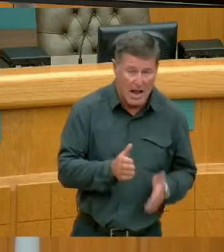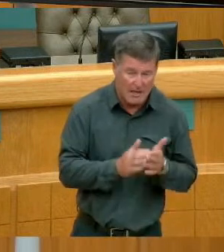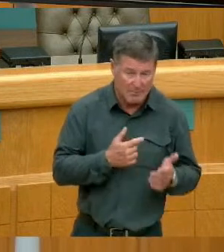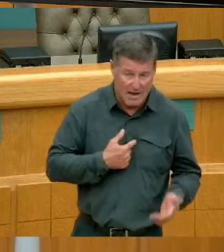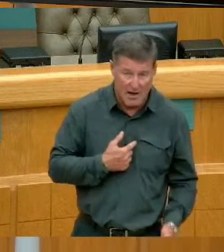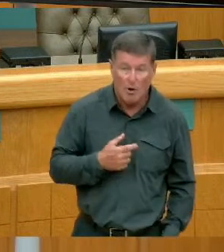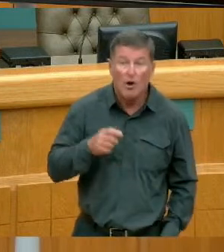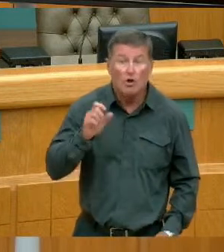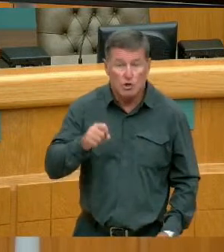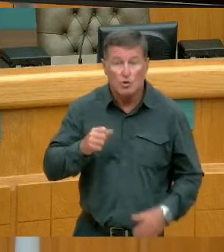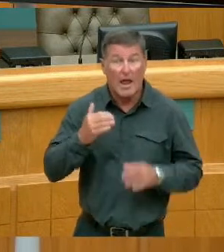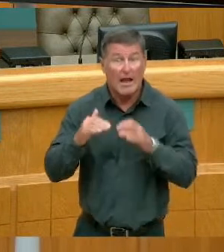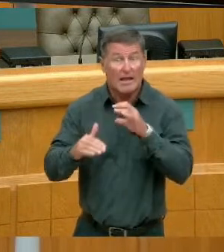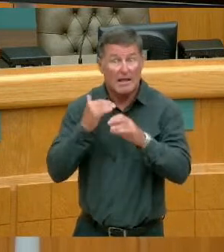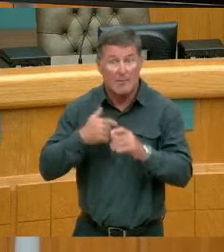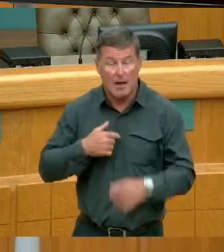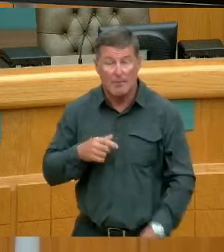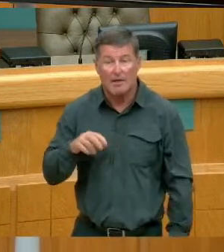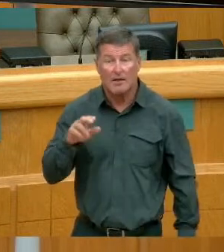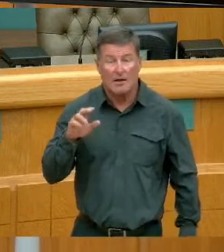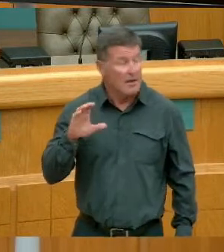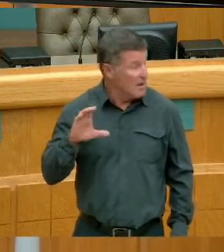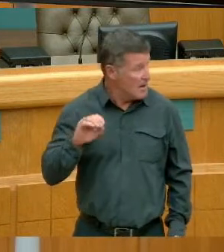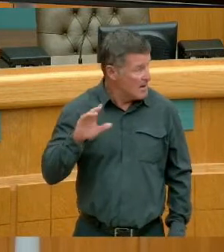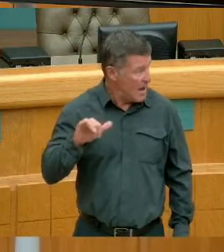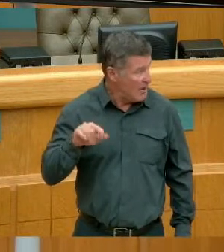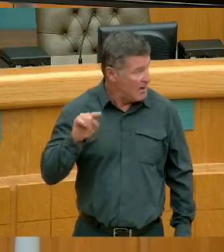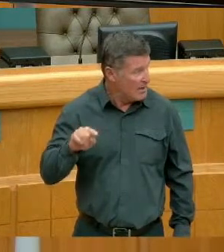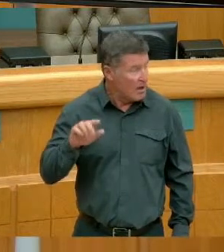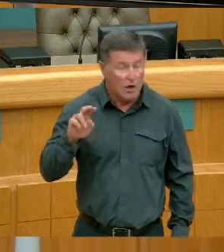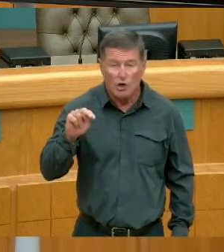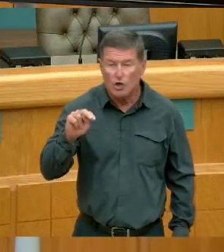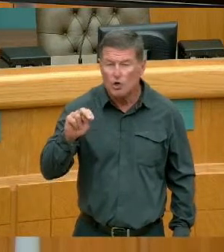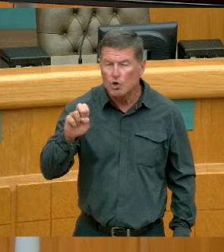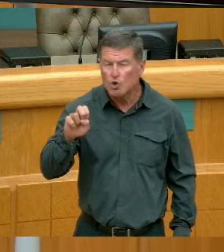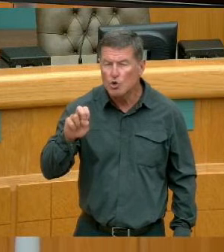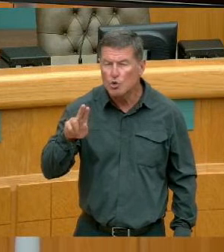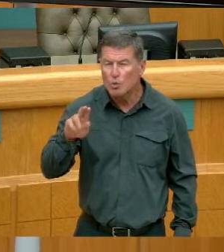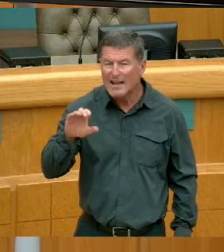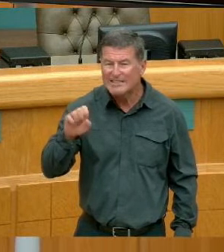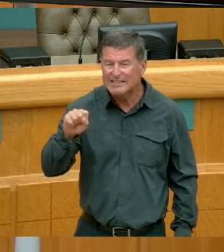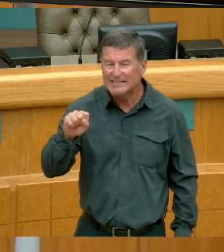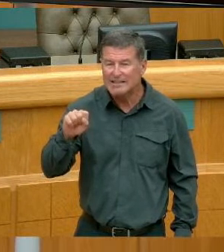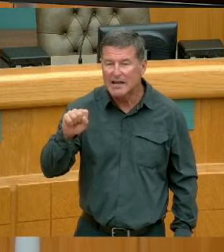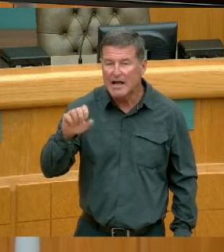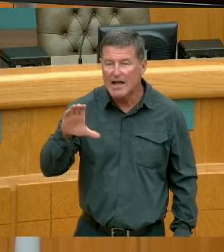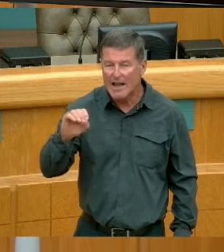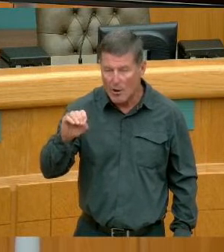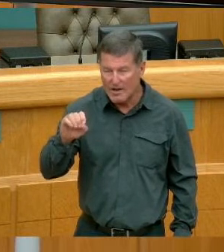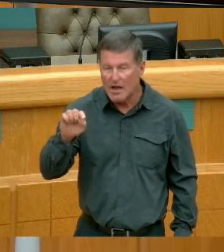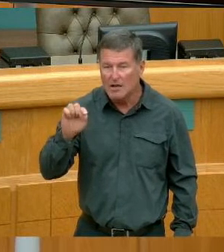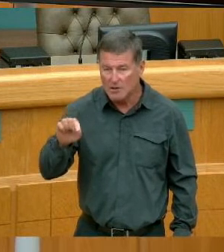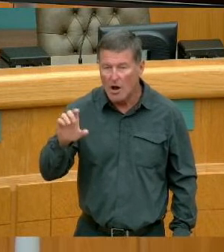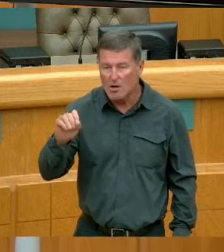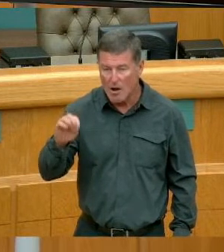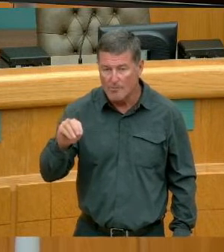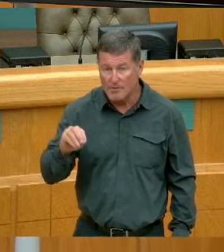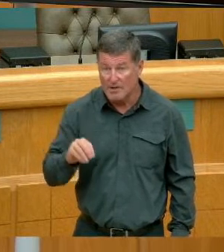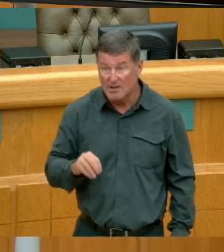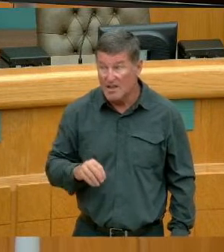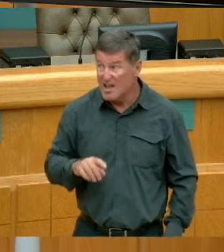county.attorney@nuecesco.com. This is what is needed. This is what is called for. This is